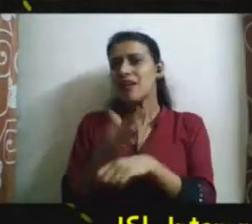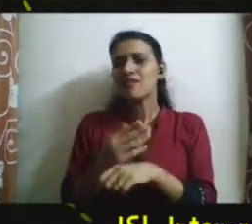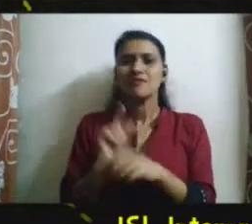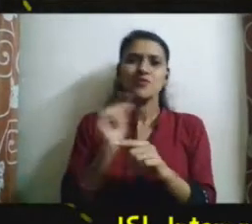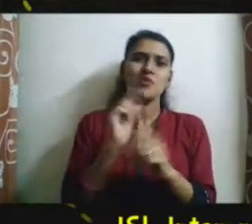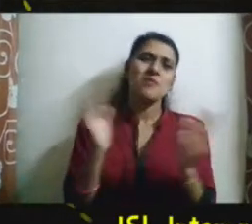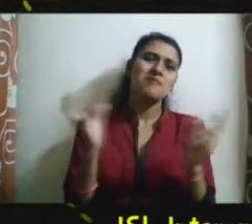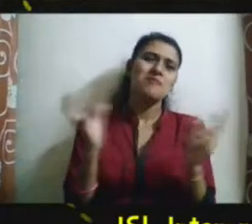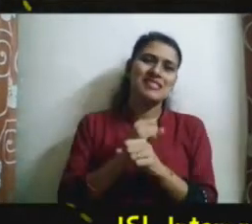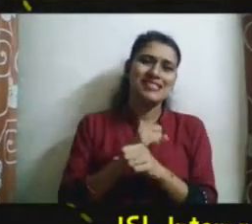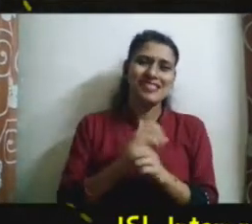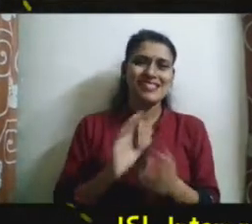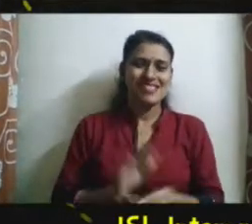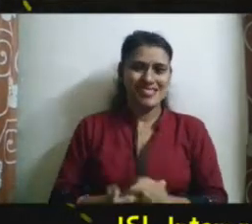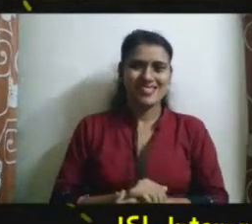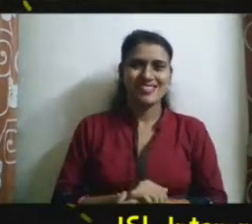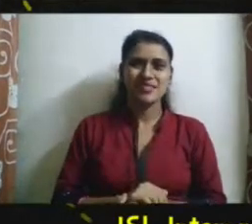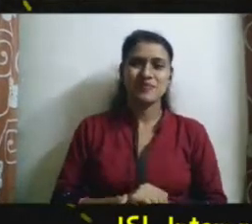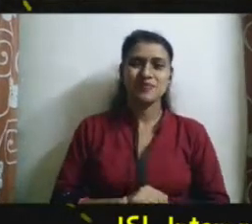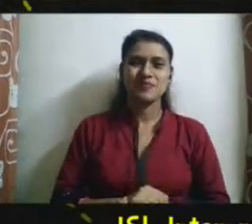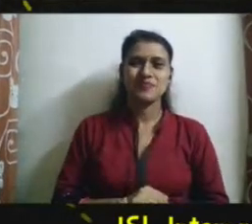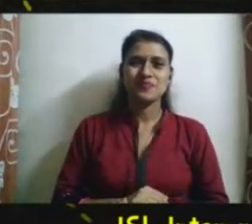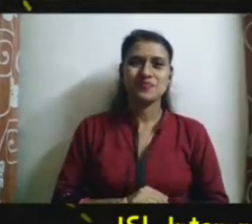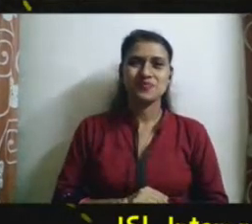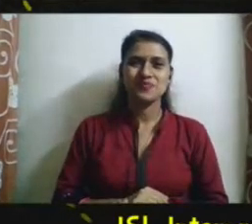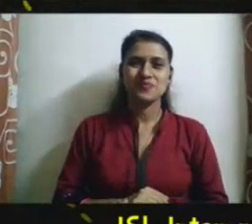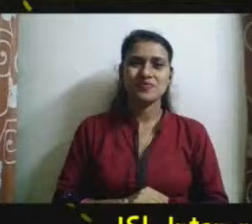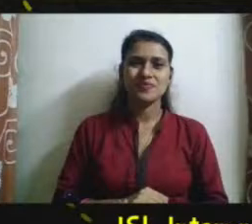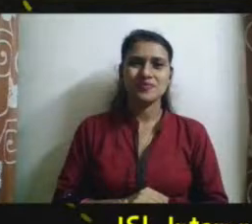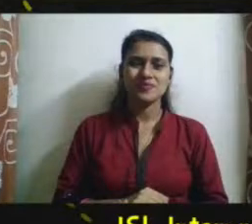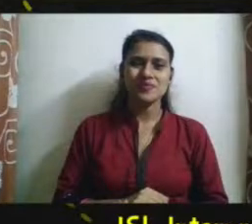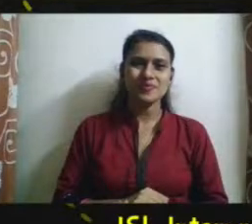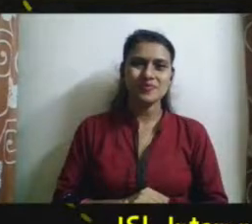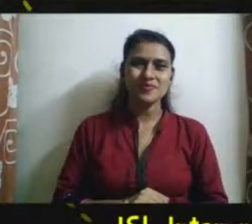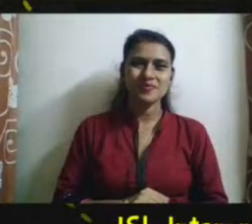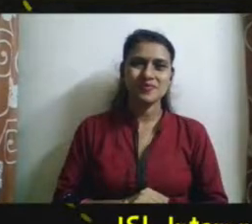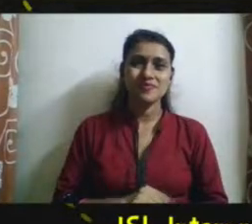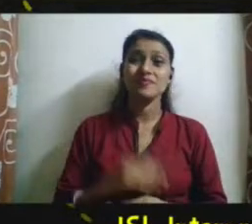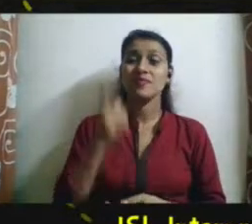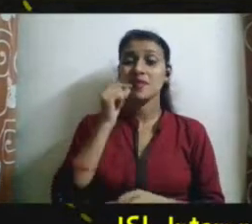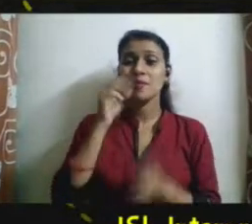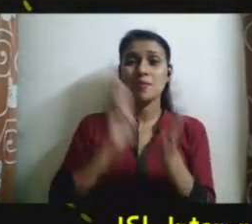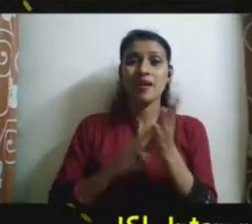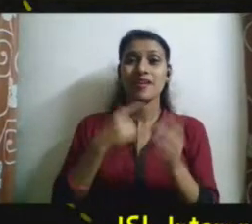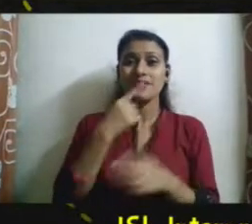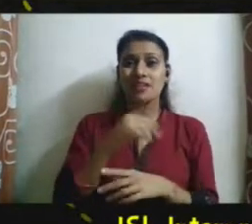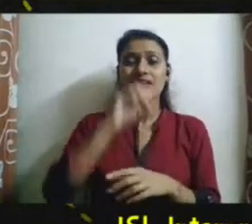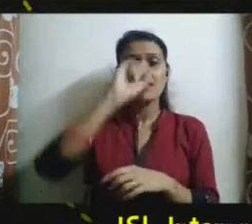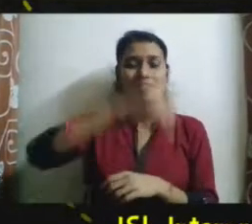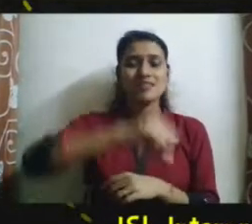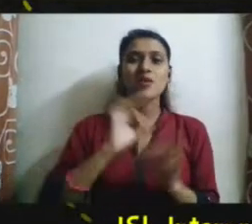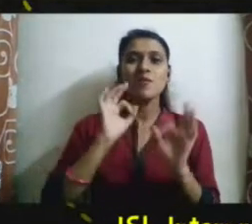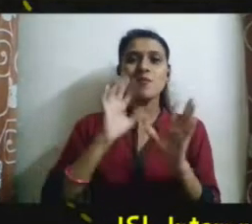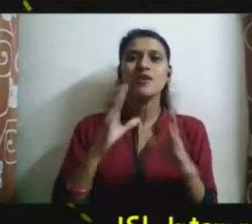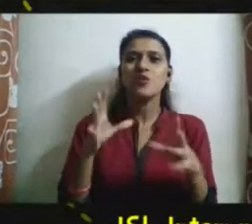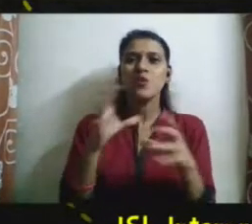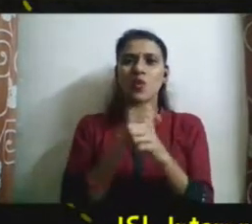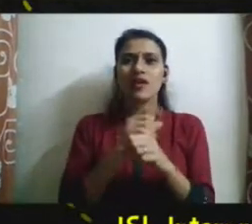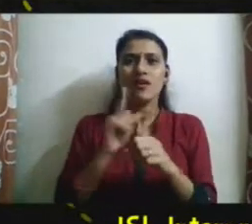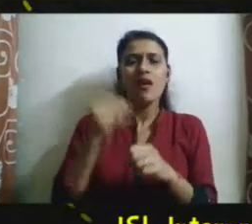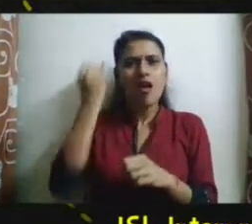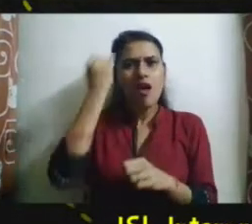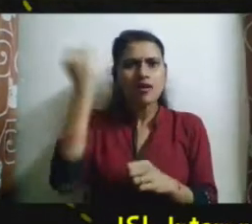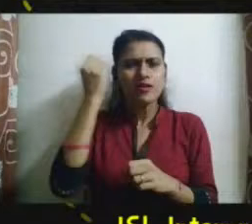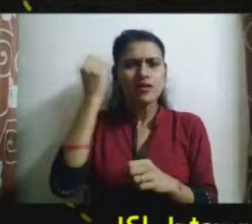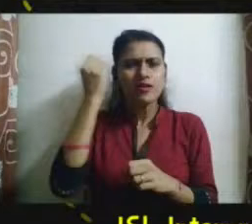hear. Absolutely. And I think you say this often, that the best conferences or places of coming together are ones that leave your head buzzing with ideas,